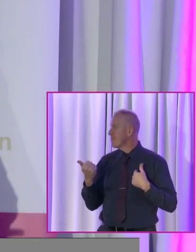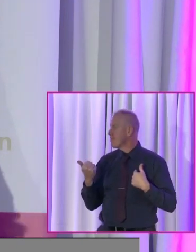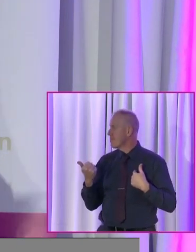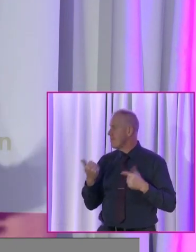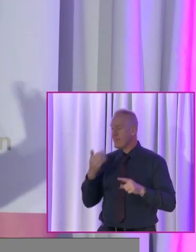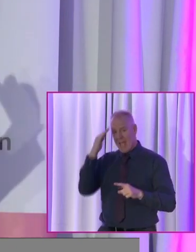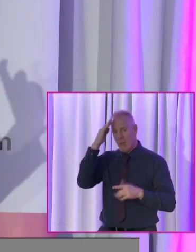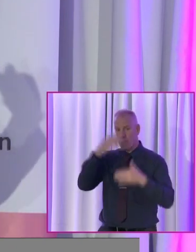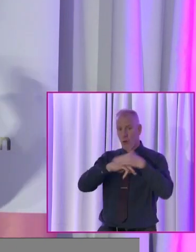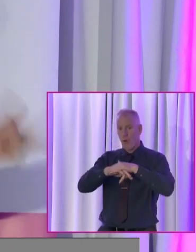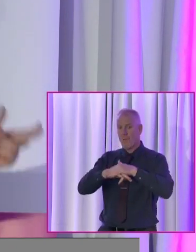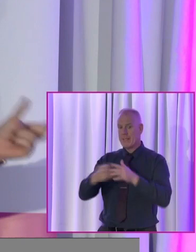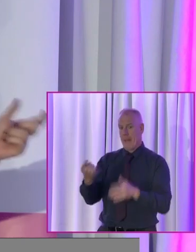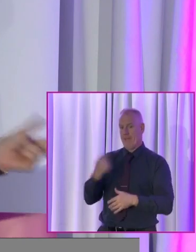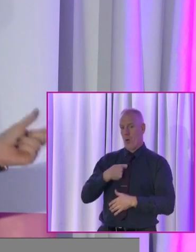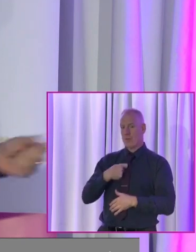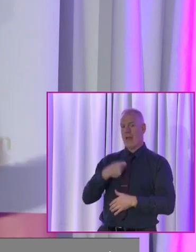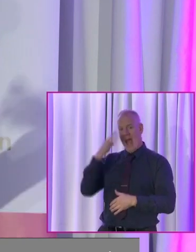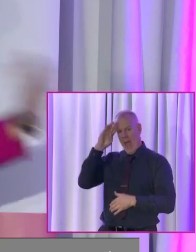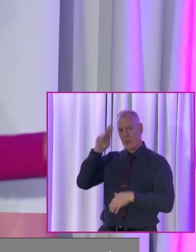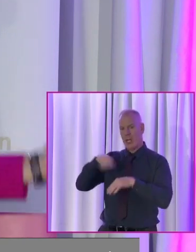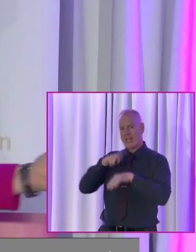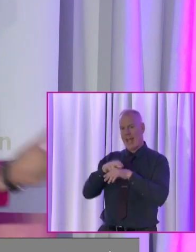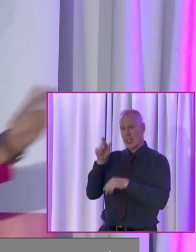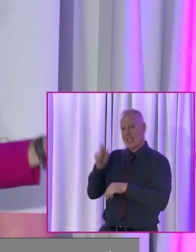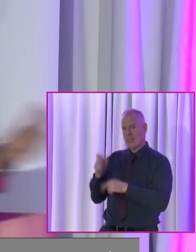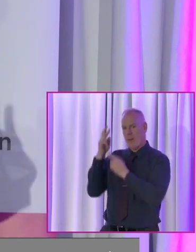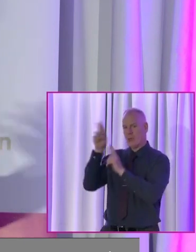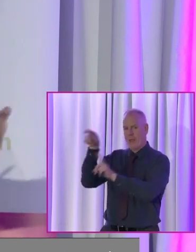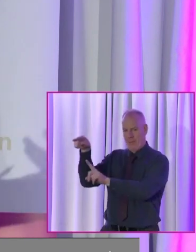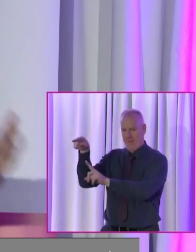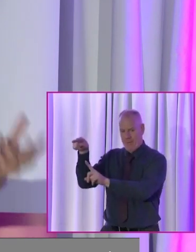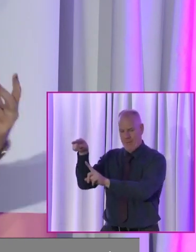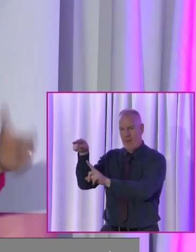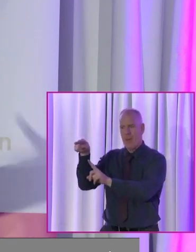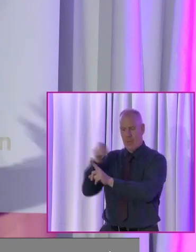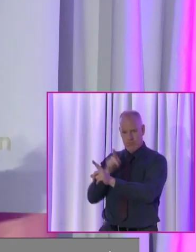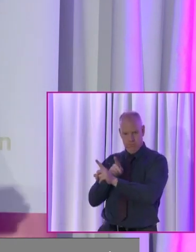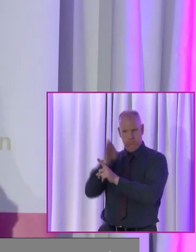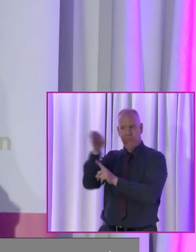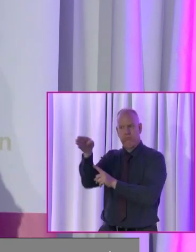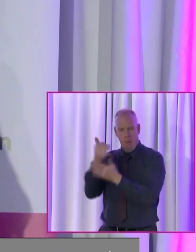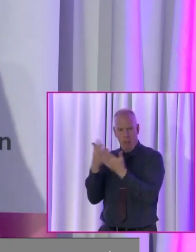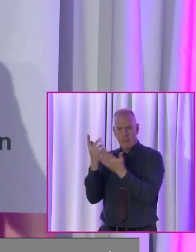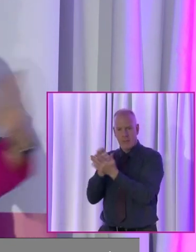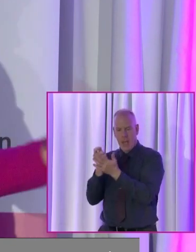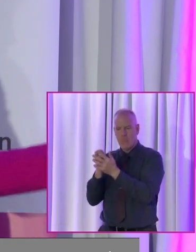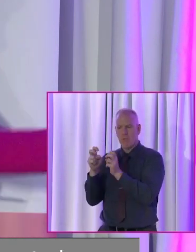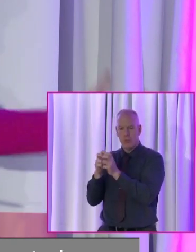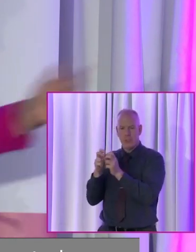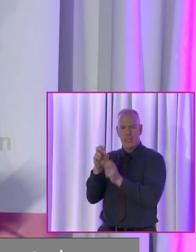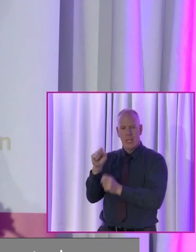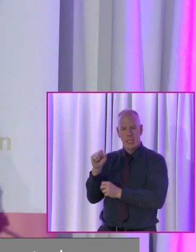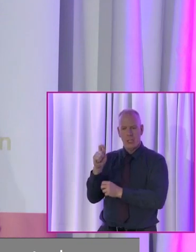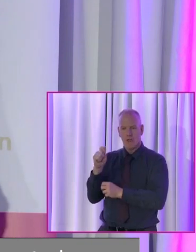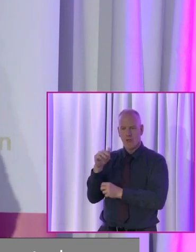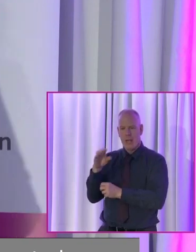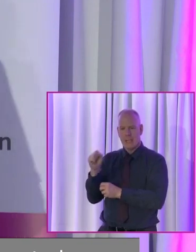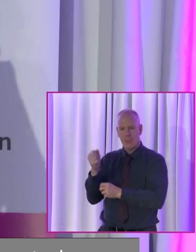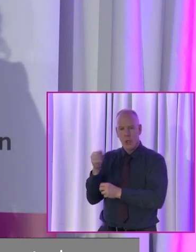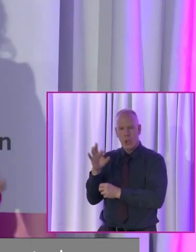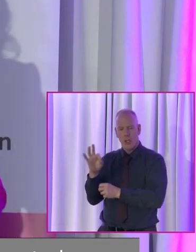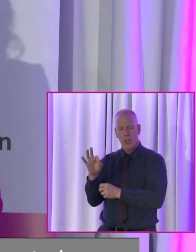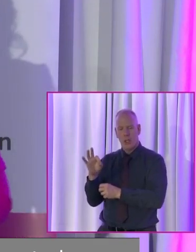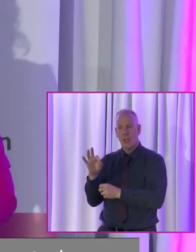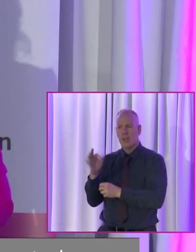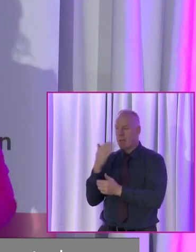by the Irish government as the Irish national citizen representative, I spent a huge amount of time there in Brussels and Strasbourg, and I would fully concur